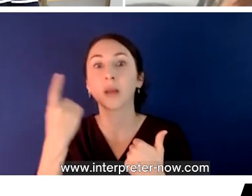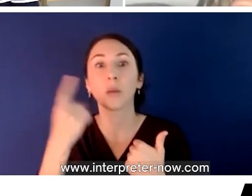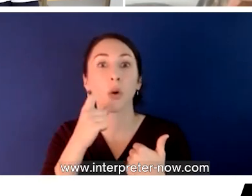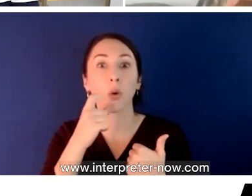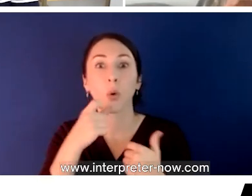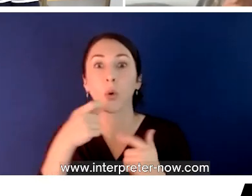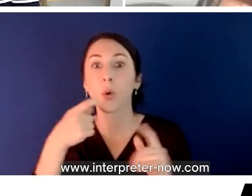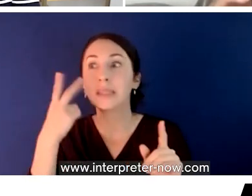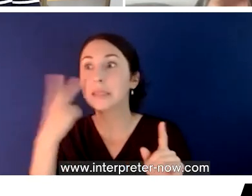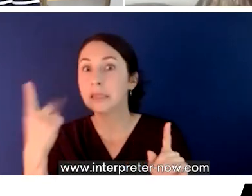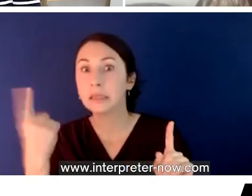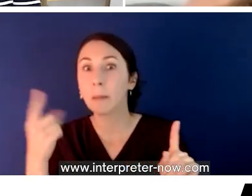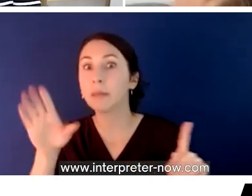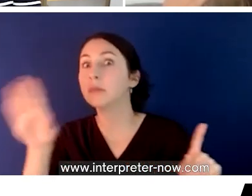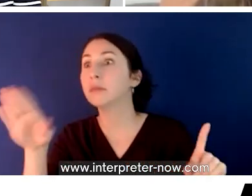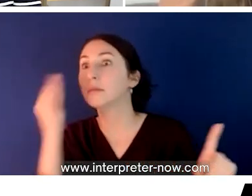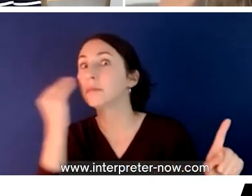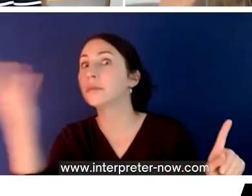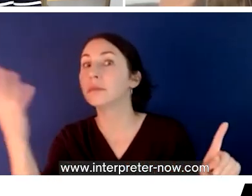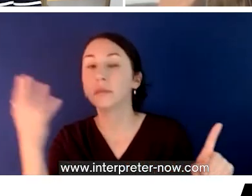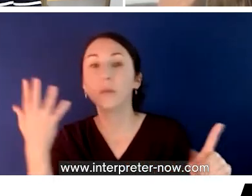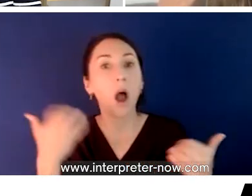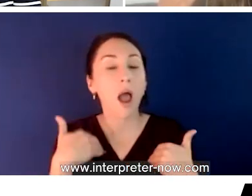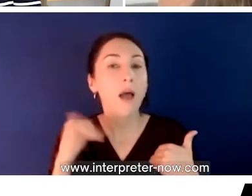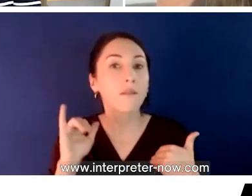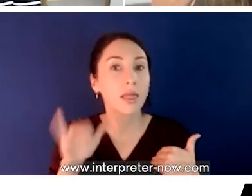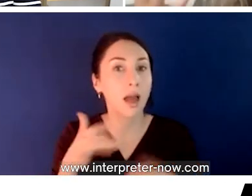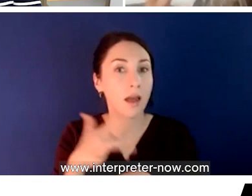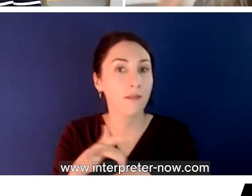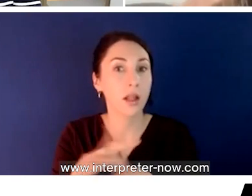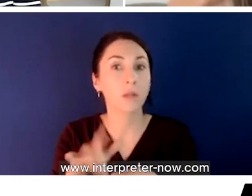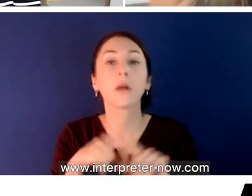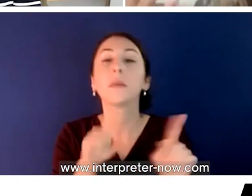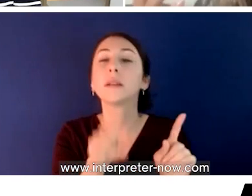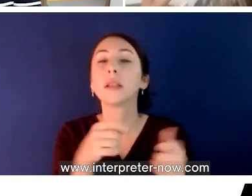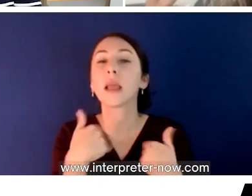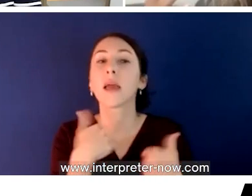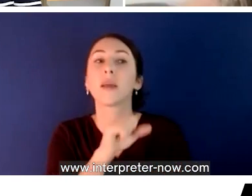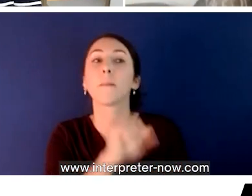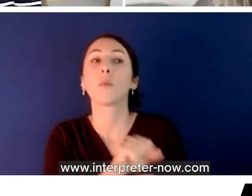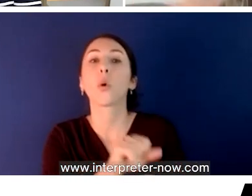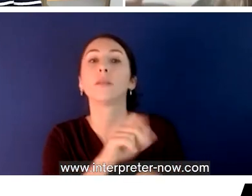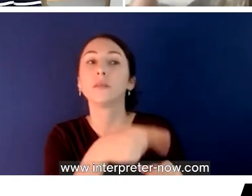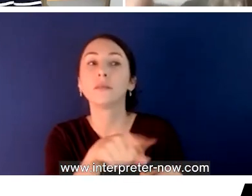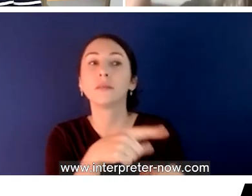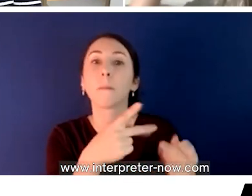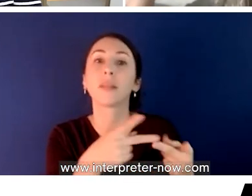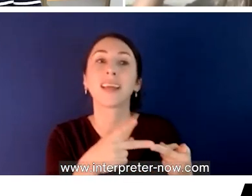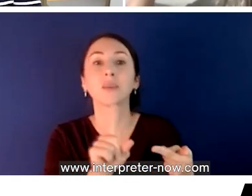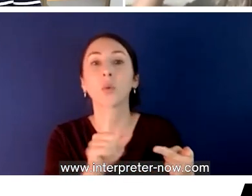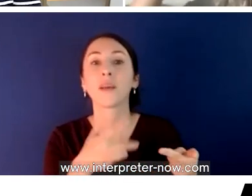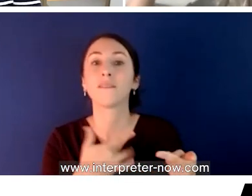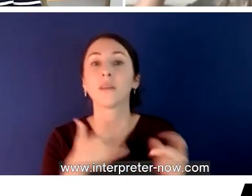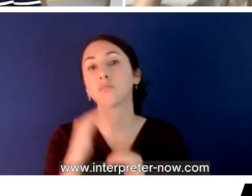the idea of giving employees an accessible, approachable, right? It doesn't have to be like, oh my